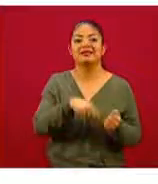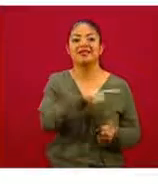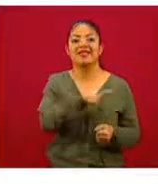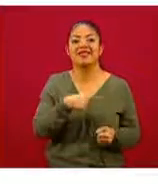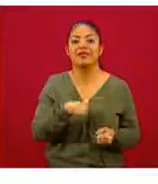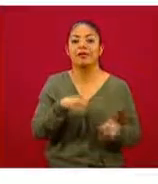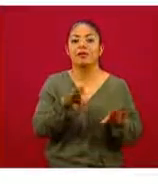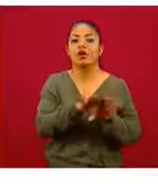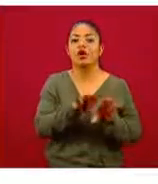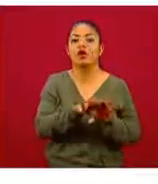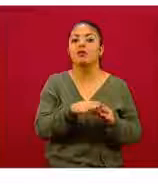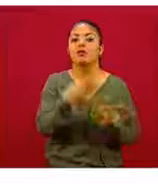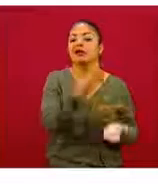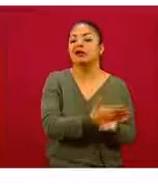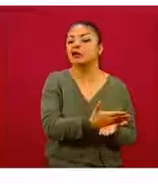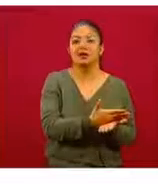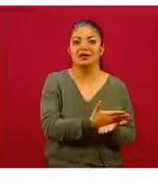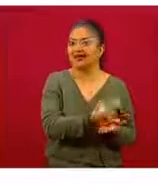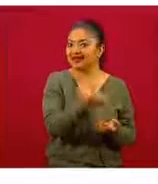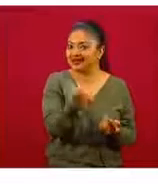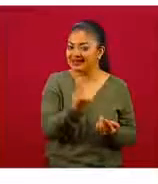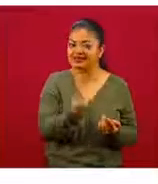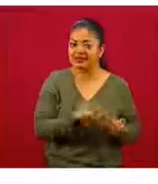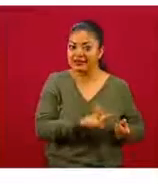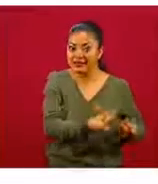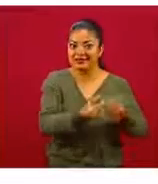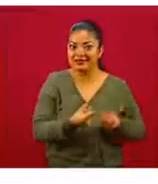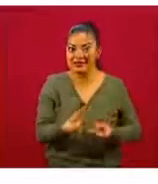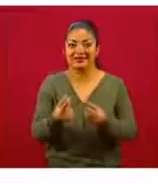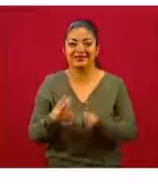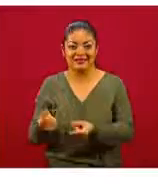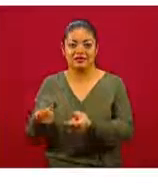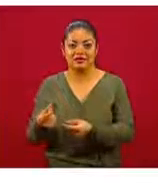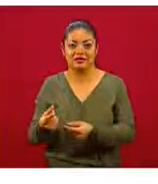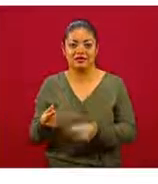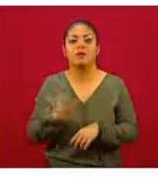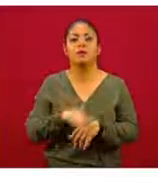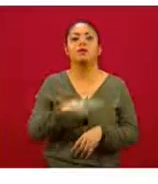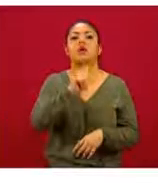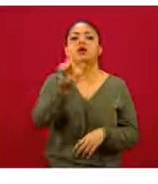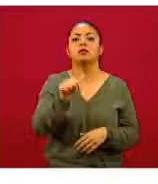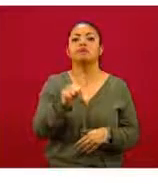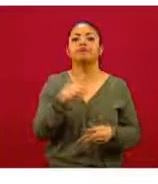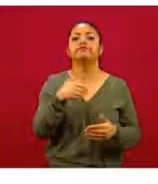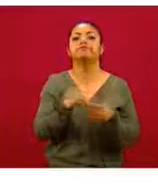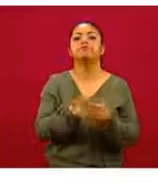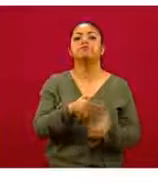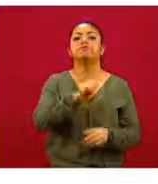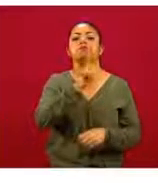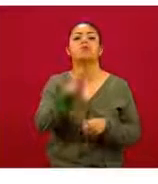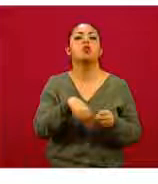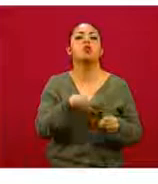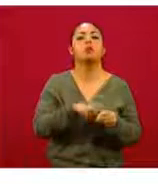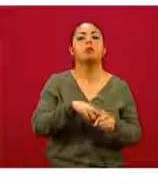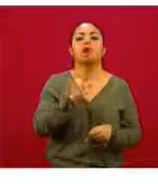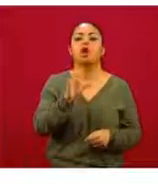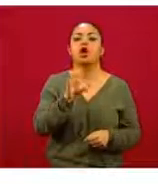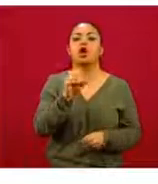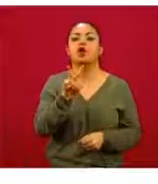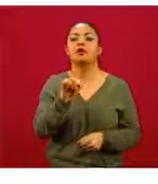And we need to be ready, because if we don't prevent, if we don't do things well, then we